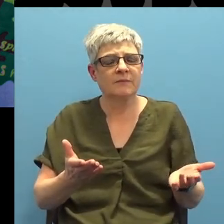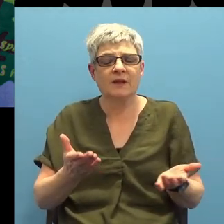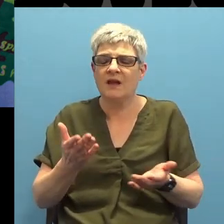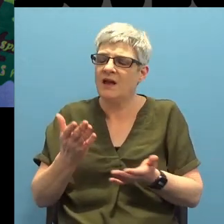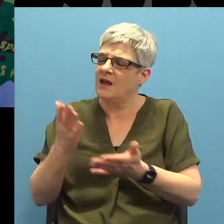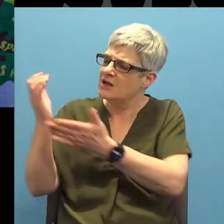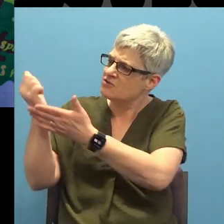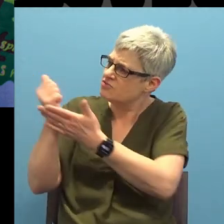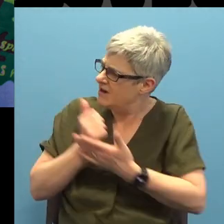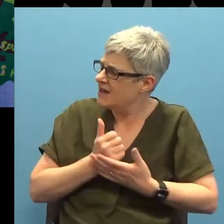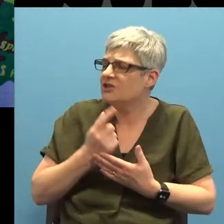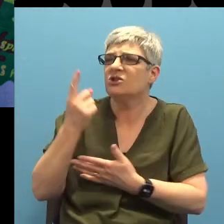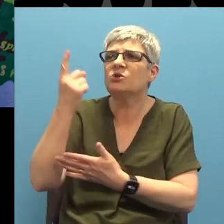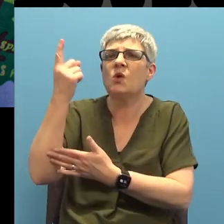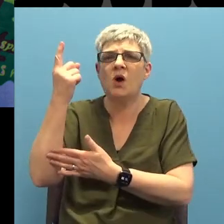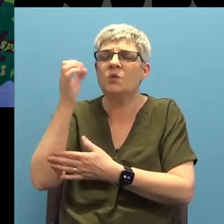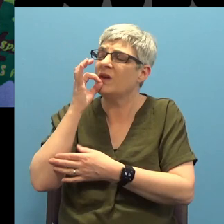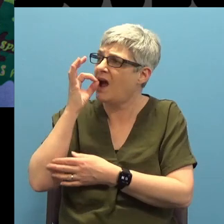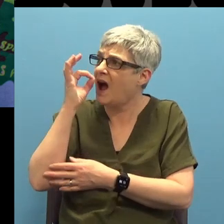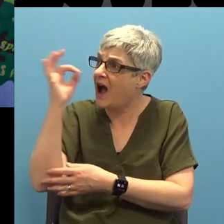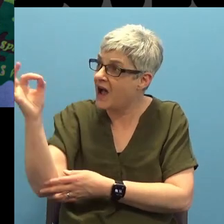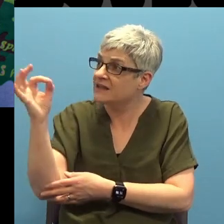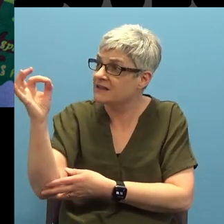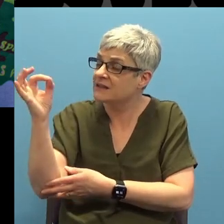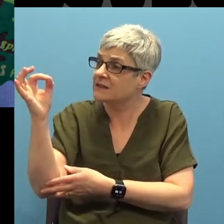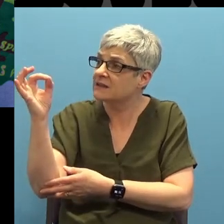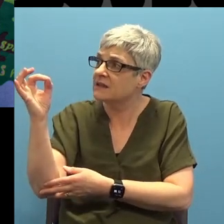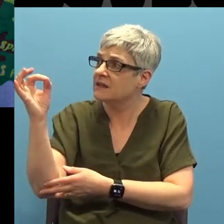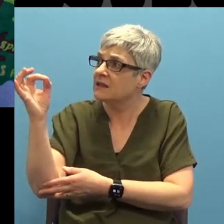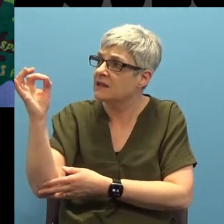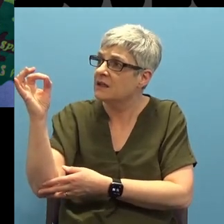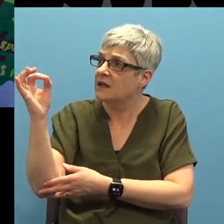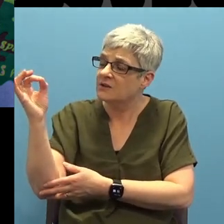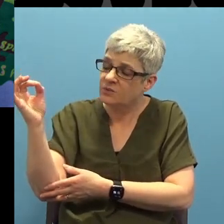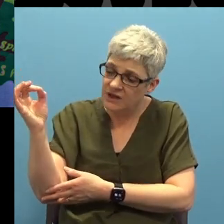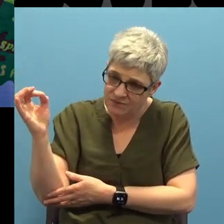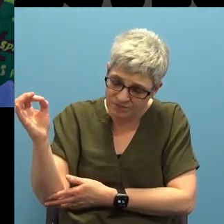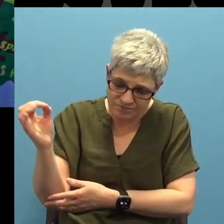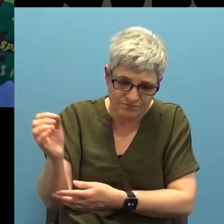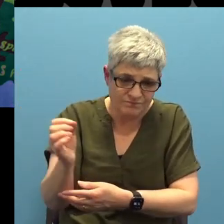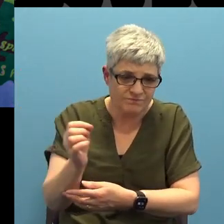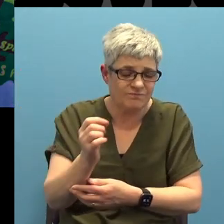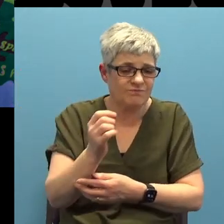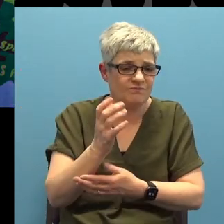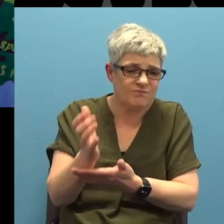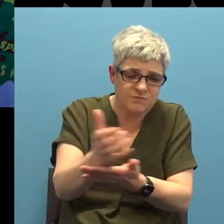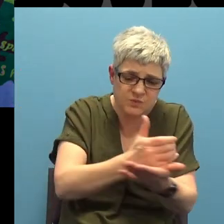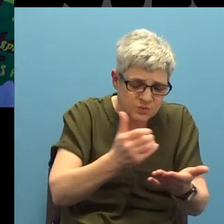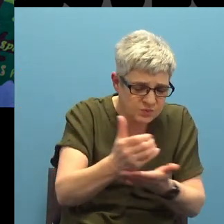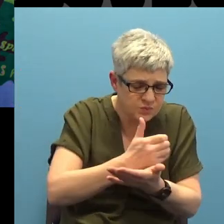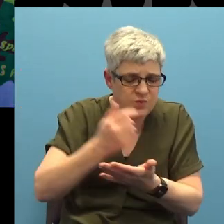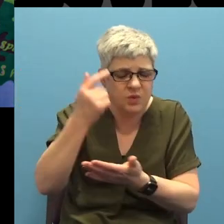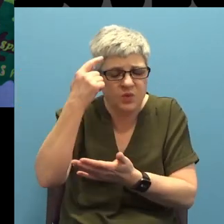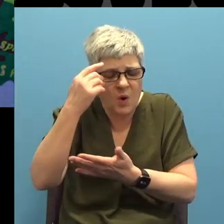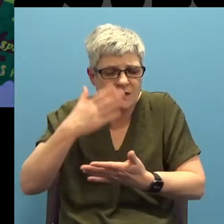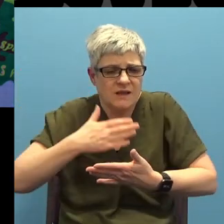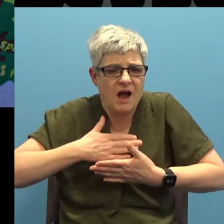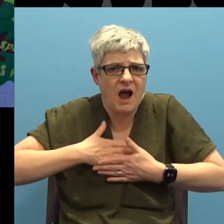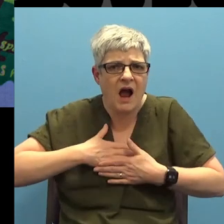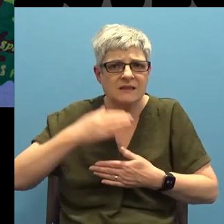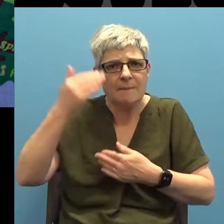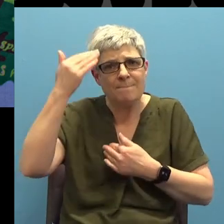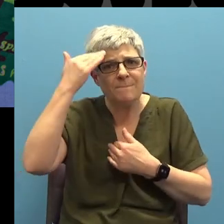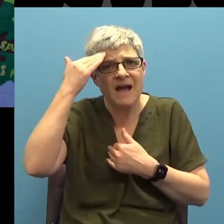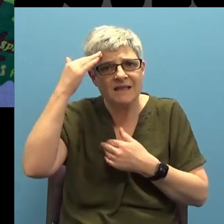And gracious God, we ask that as we gather our thoughts, our hearts and our minds before